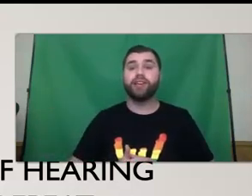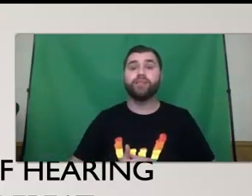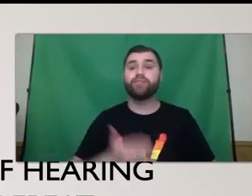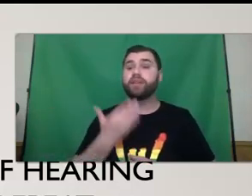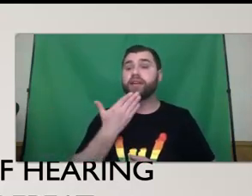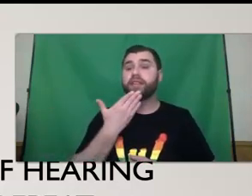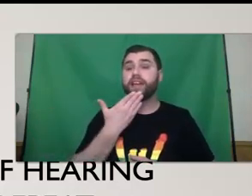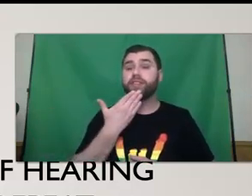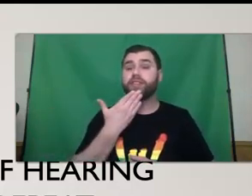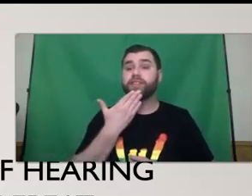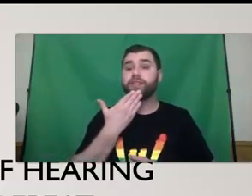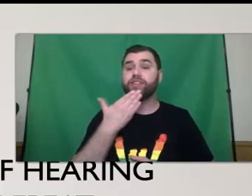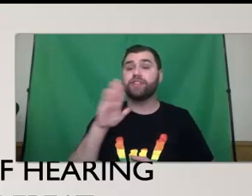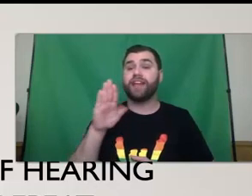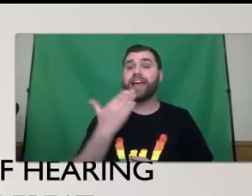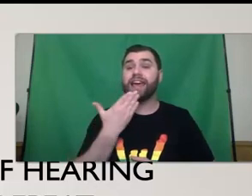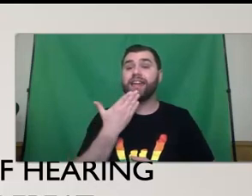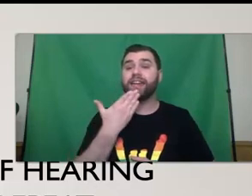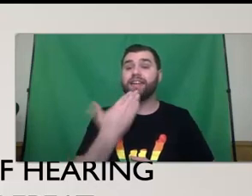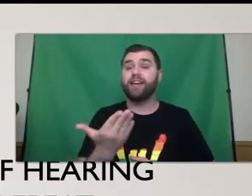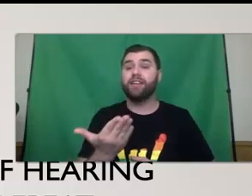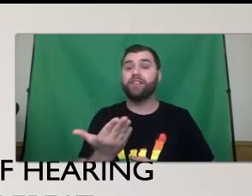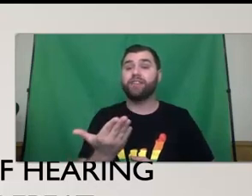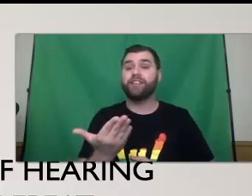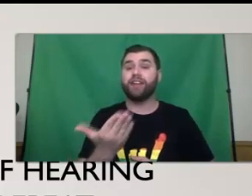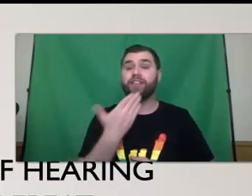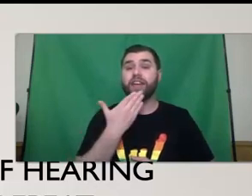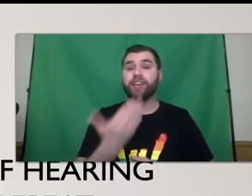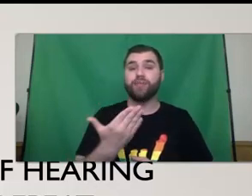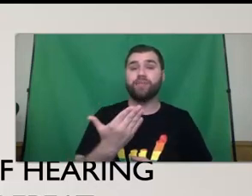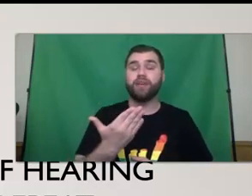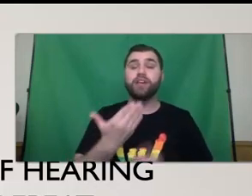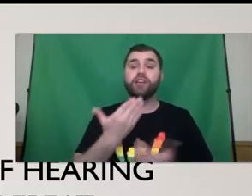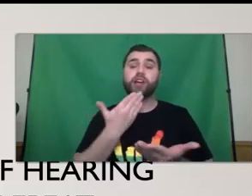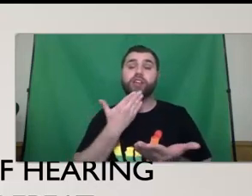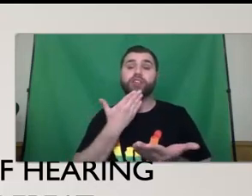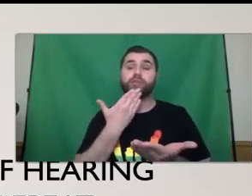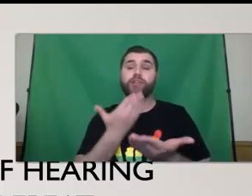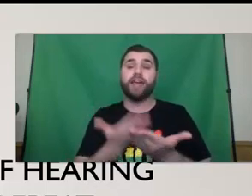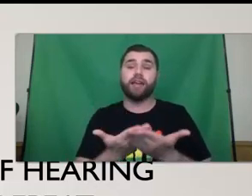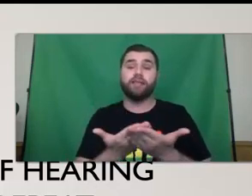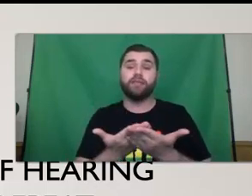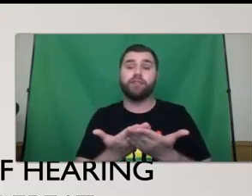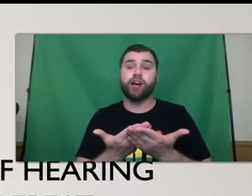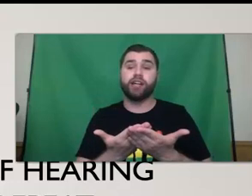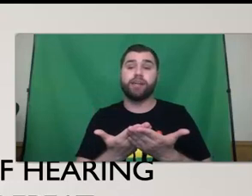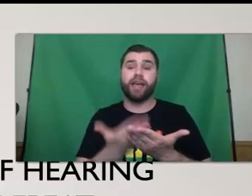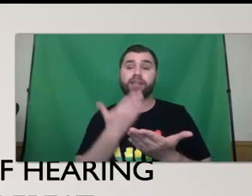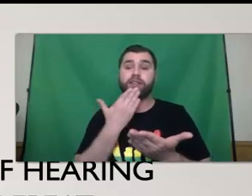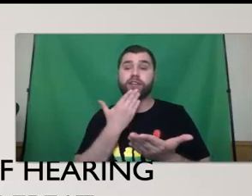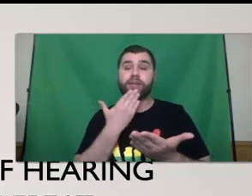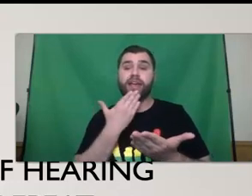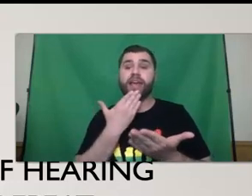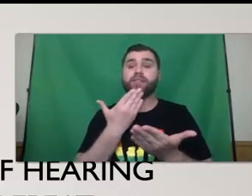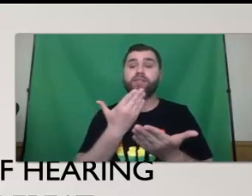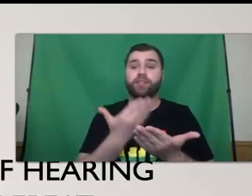Thank you. Thank you. Start from the chin with a flat hand and reach it out. Thank you. You can also do it with your hand, your non-dominant hand. So